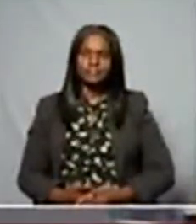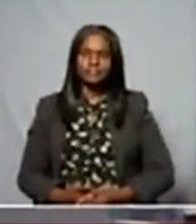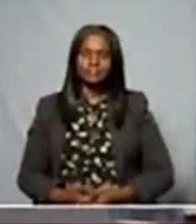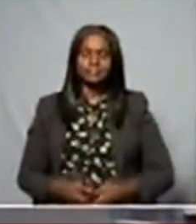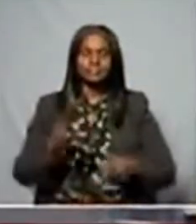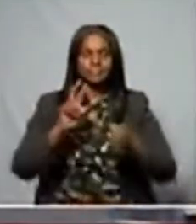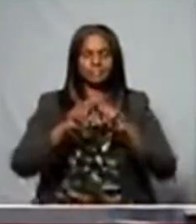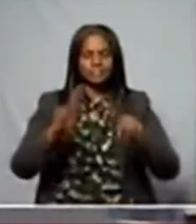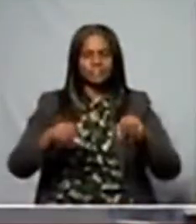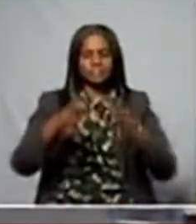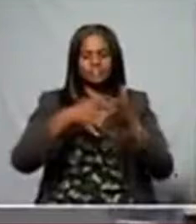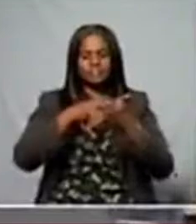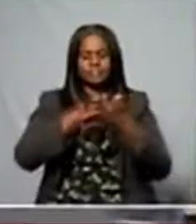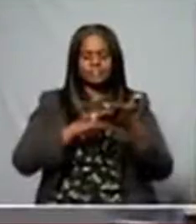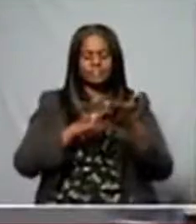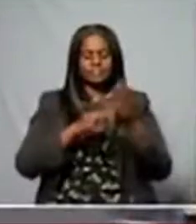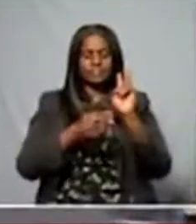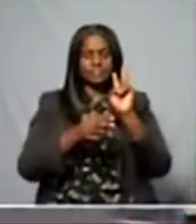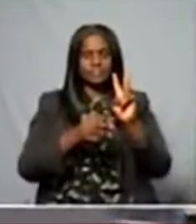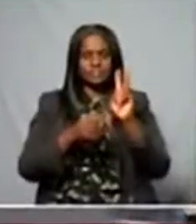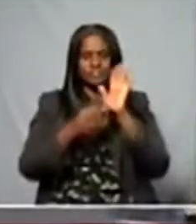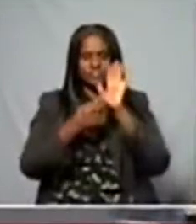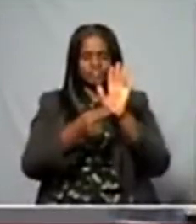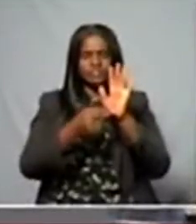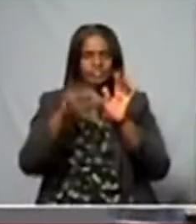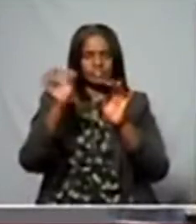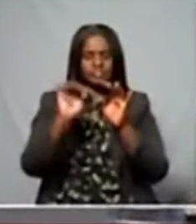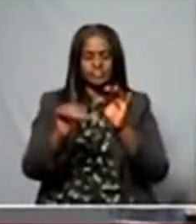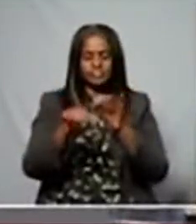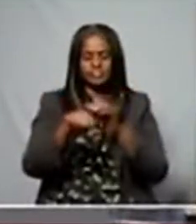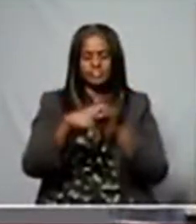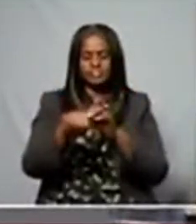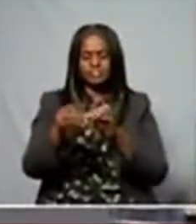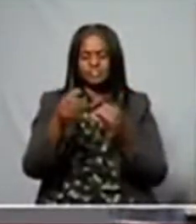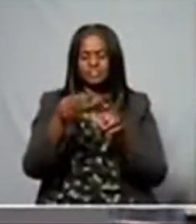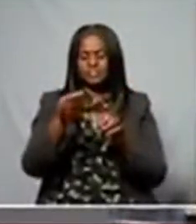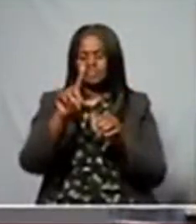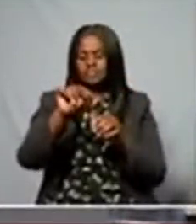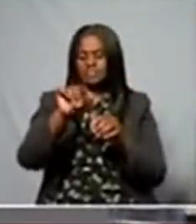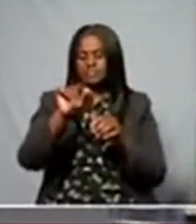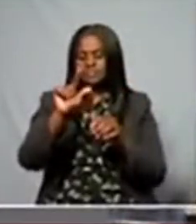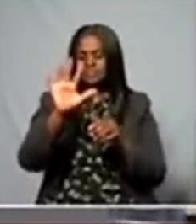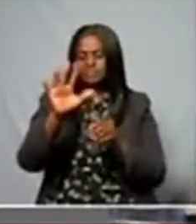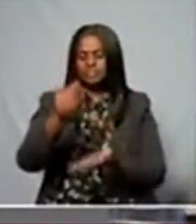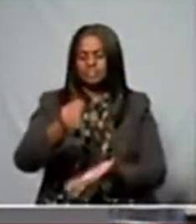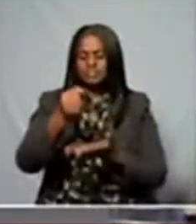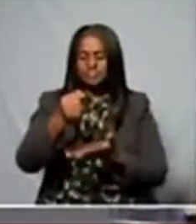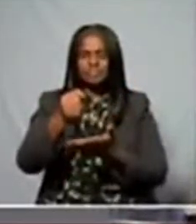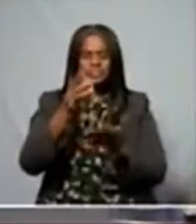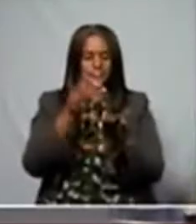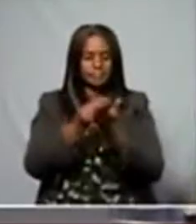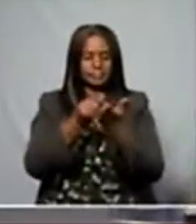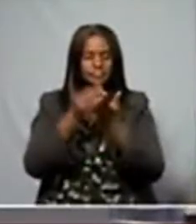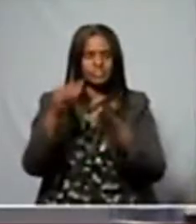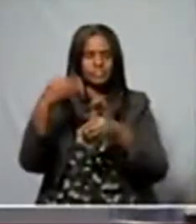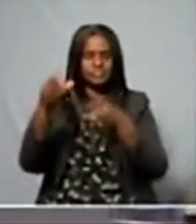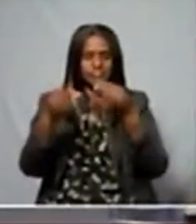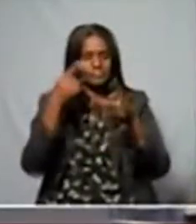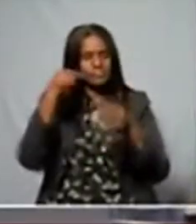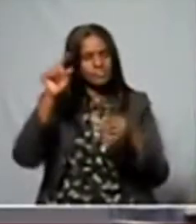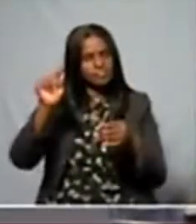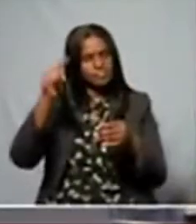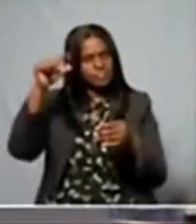Chair, table 2 just shows the proportion of the 2025 budgetary treasury releases for the first